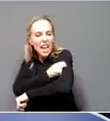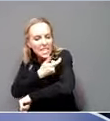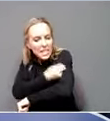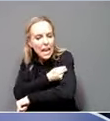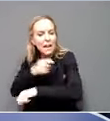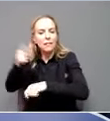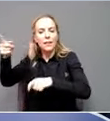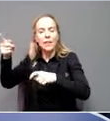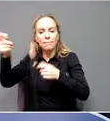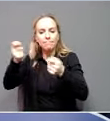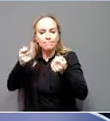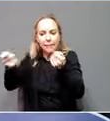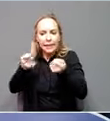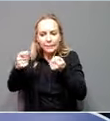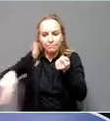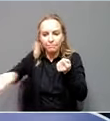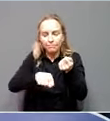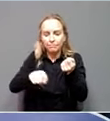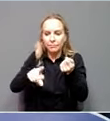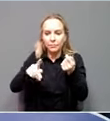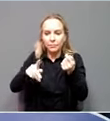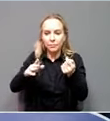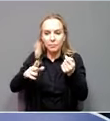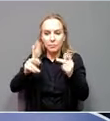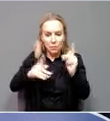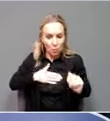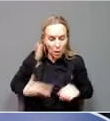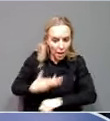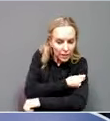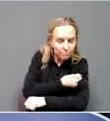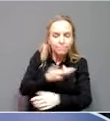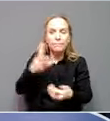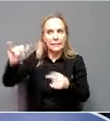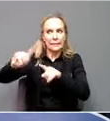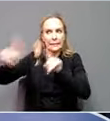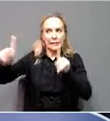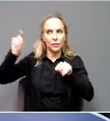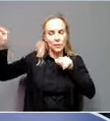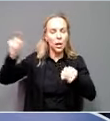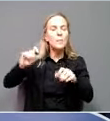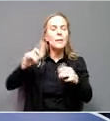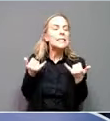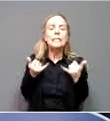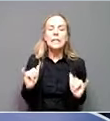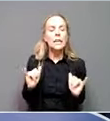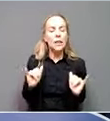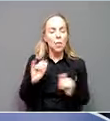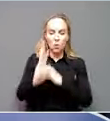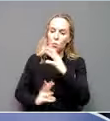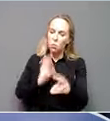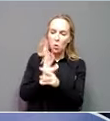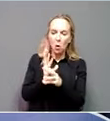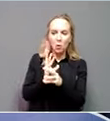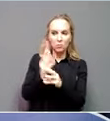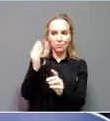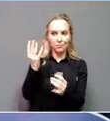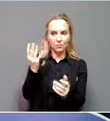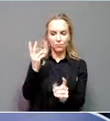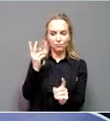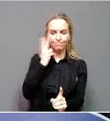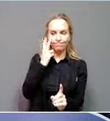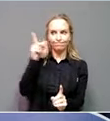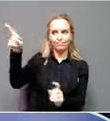booster and others. But listen, this is a part of our world that we generally know fairly well that is starting to see